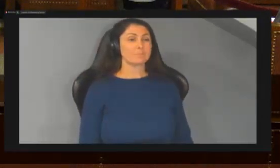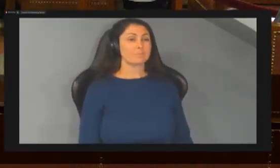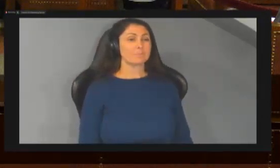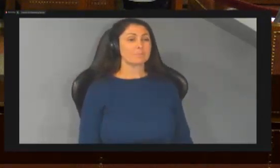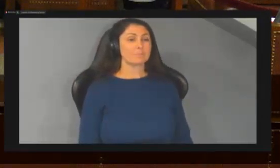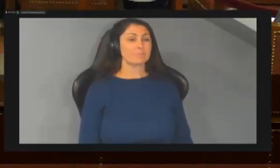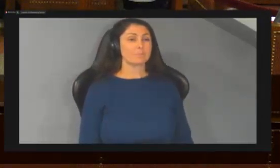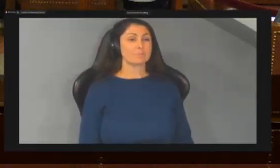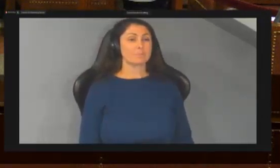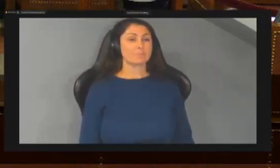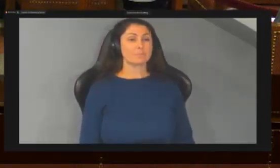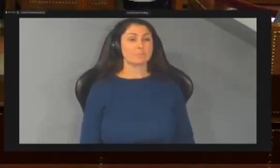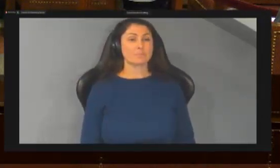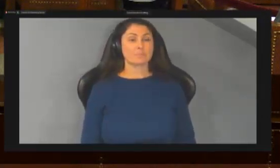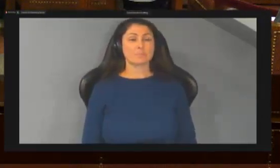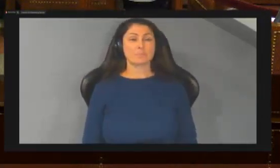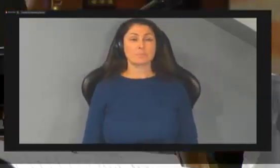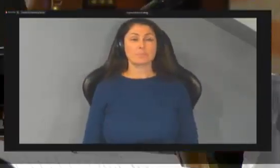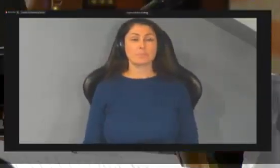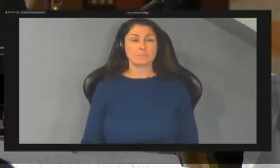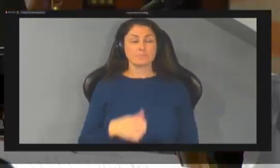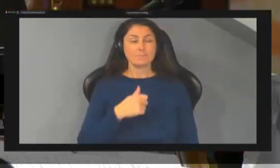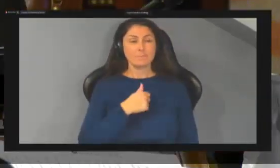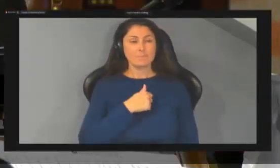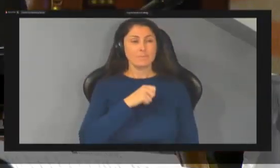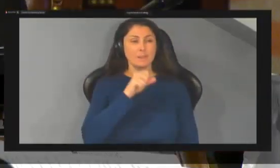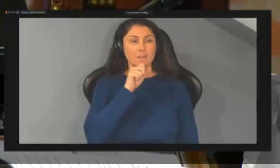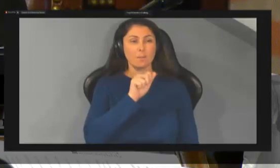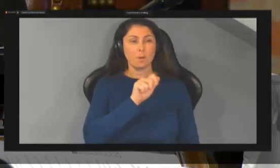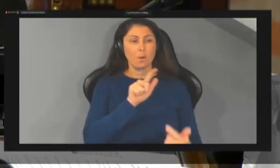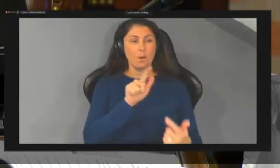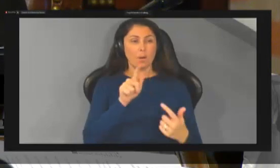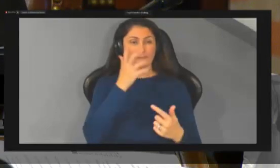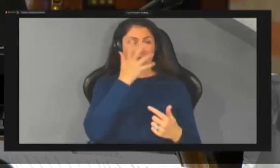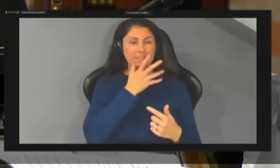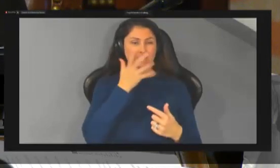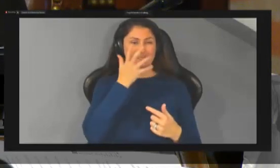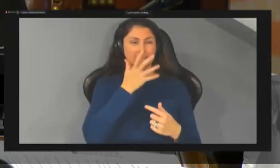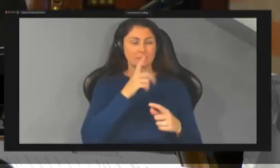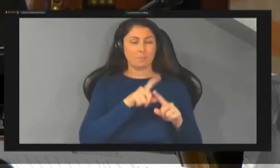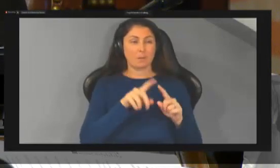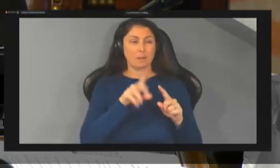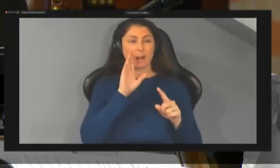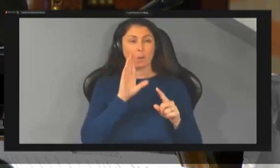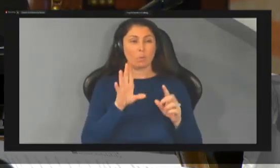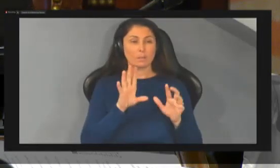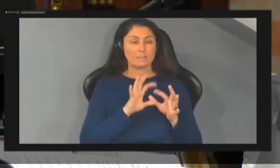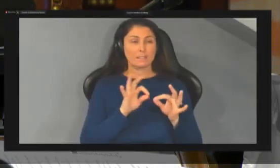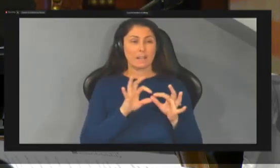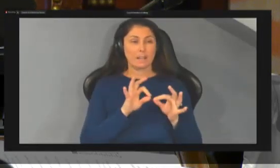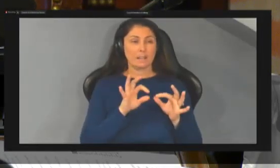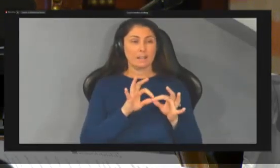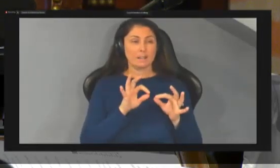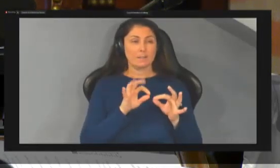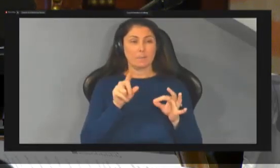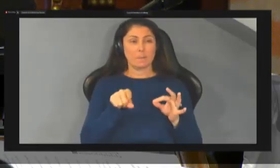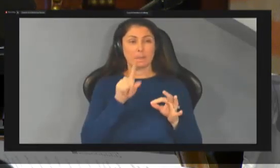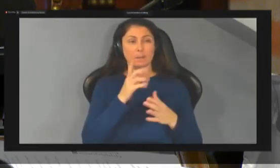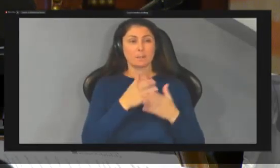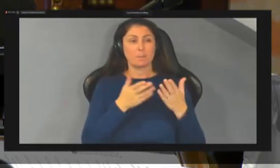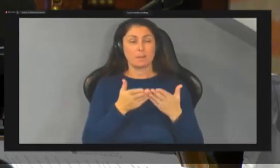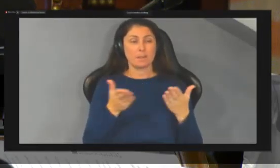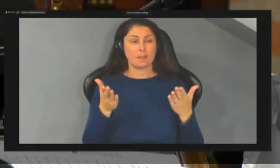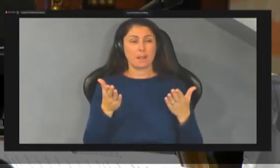I'm sorry, but I just love all the faces. But I will say this, that I think that these are some of the things that we said that we